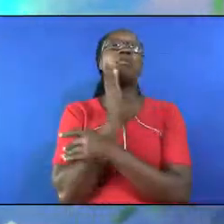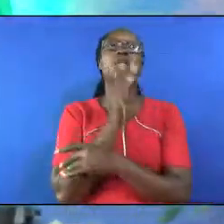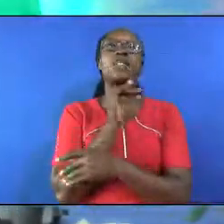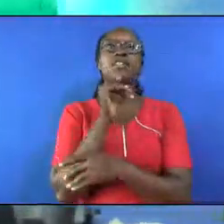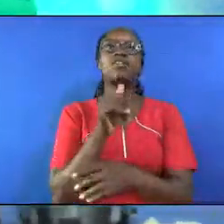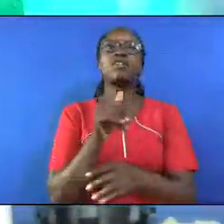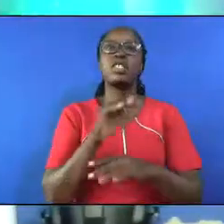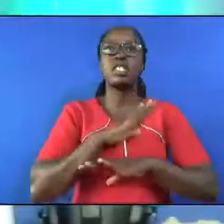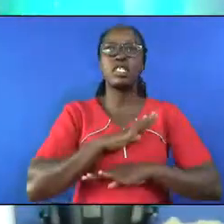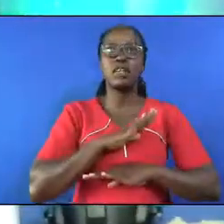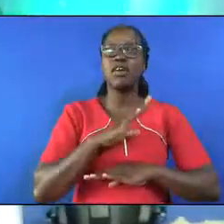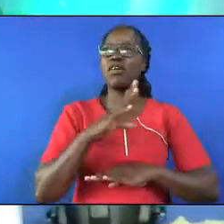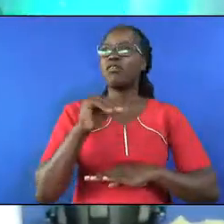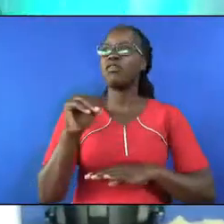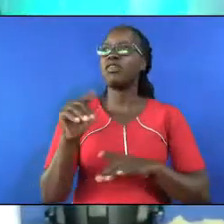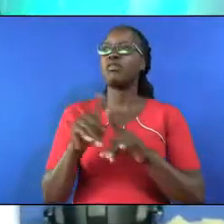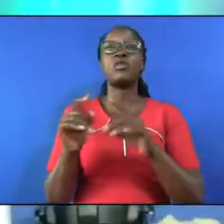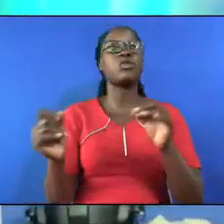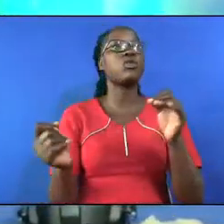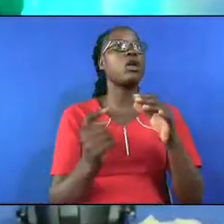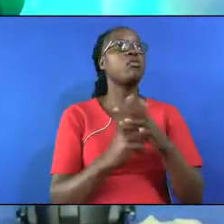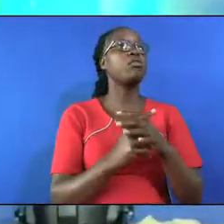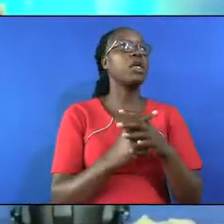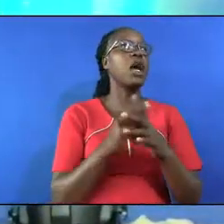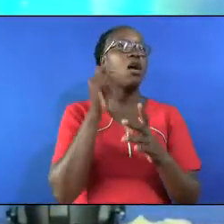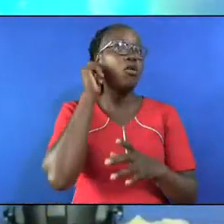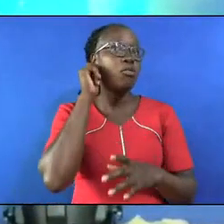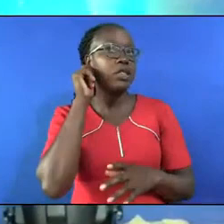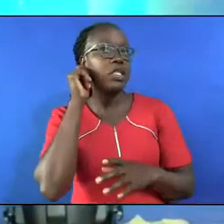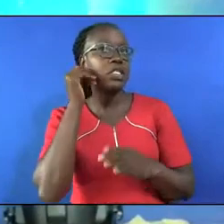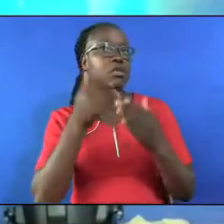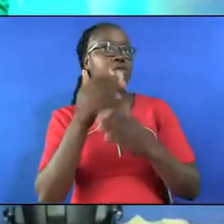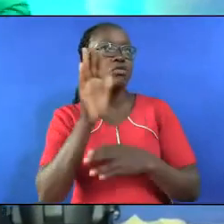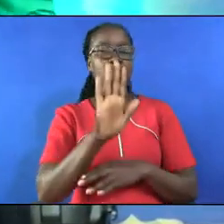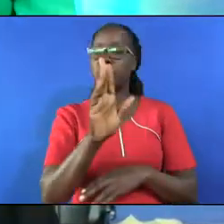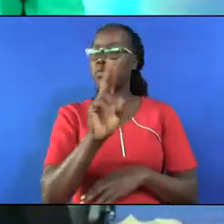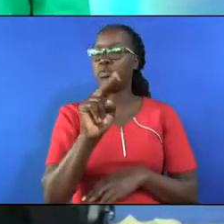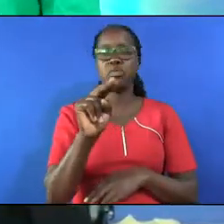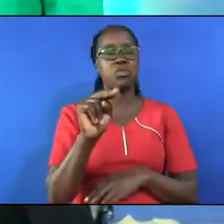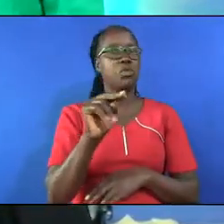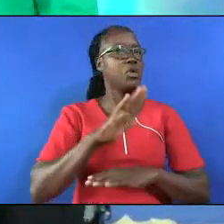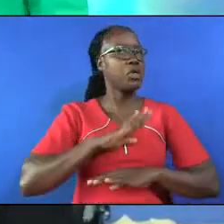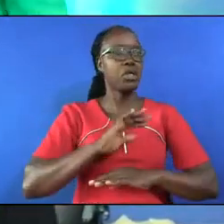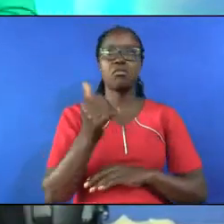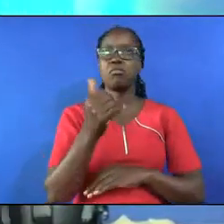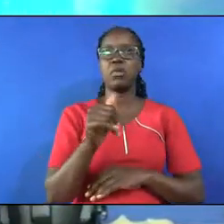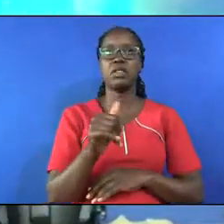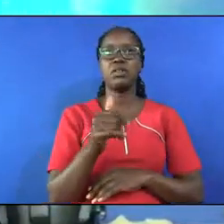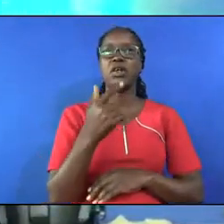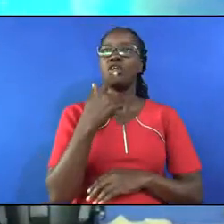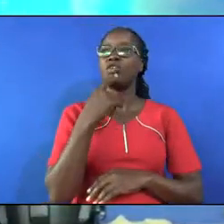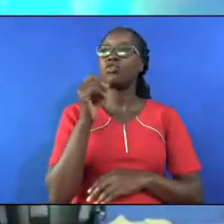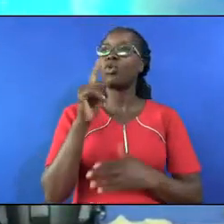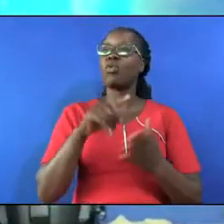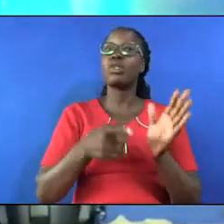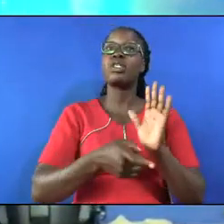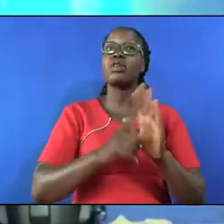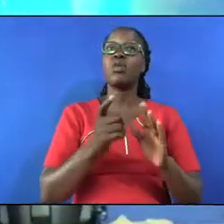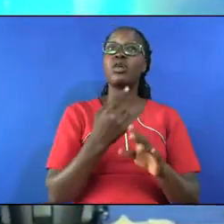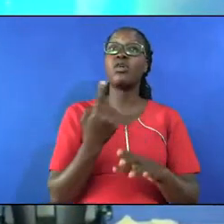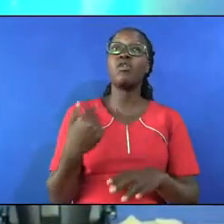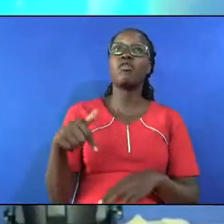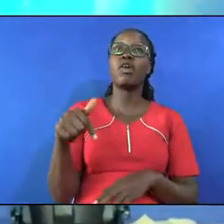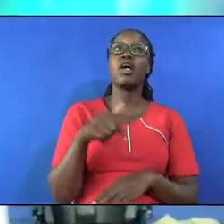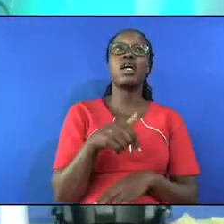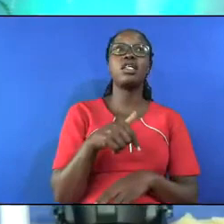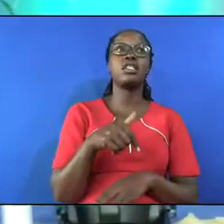not enough for them to even appear obedient in your sight. It is not enough. And therefore, what is required of us?